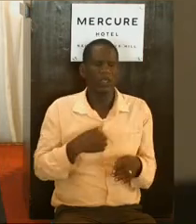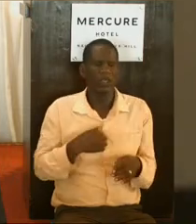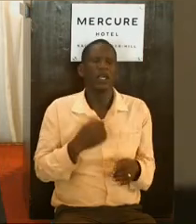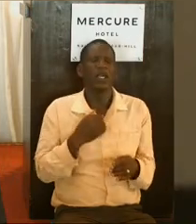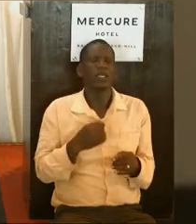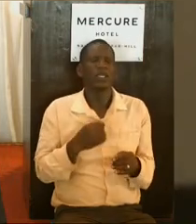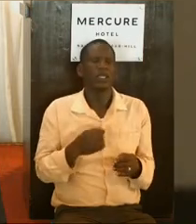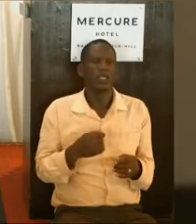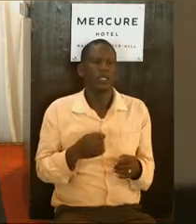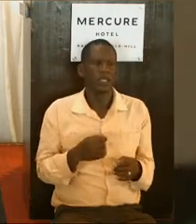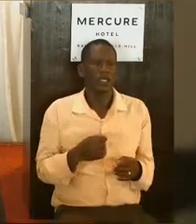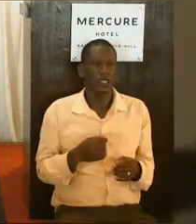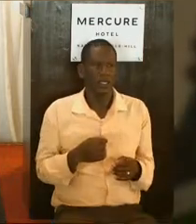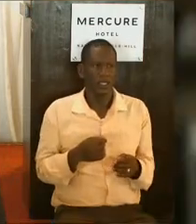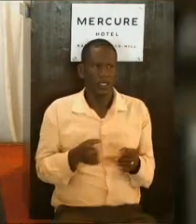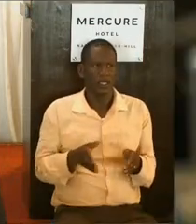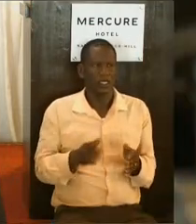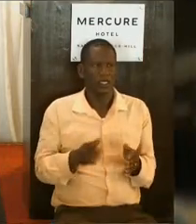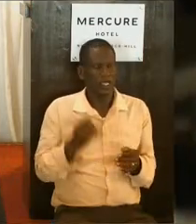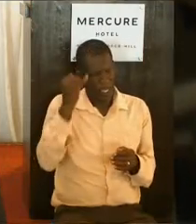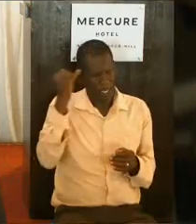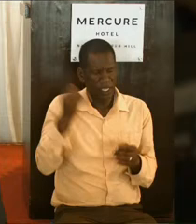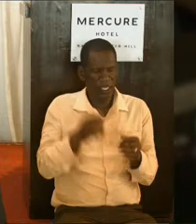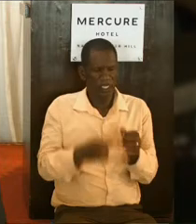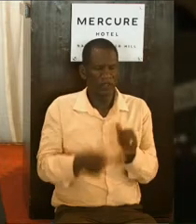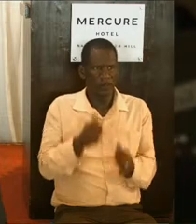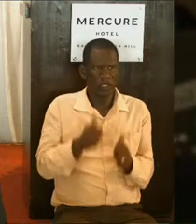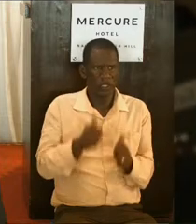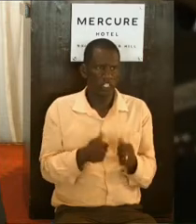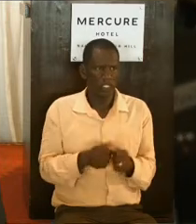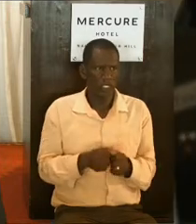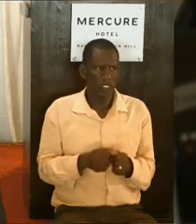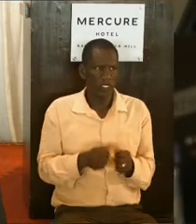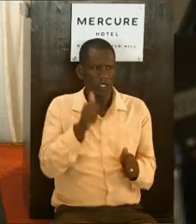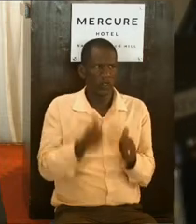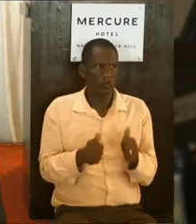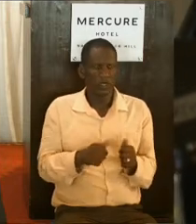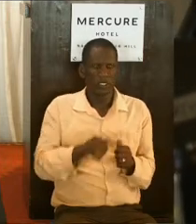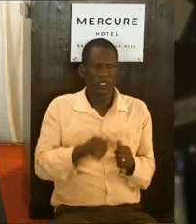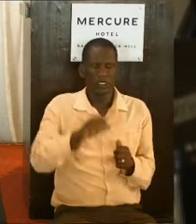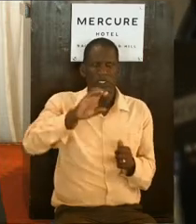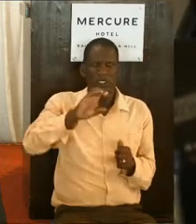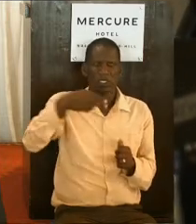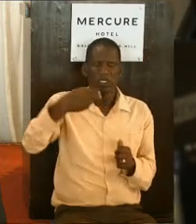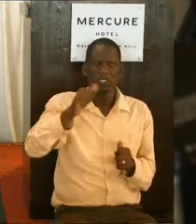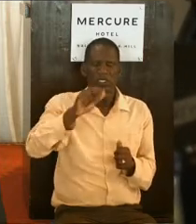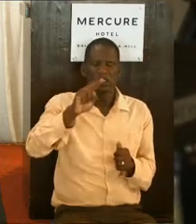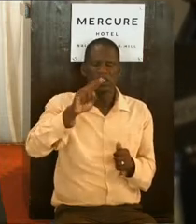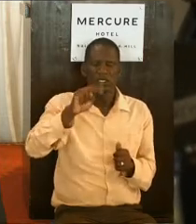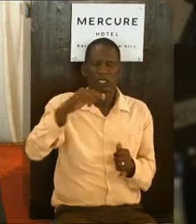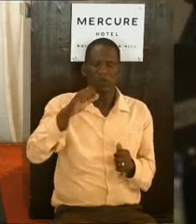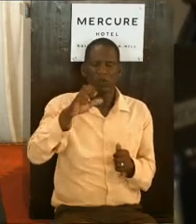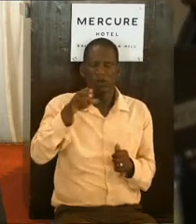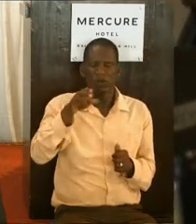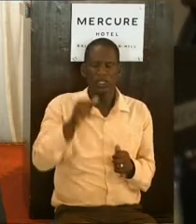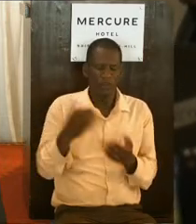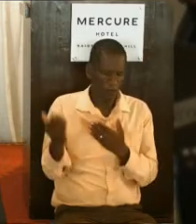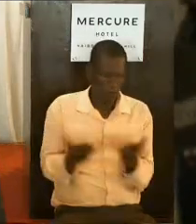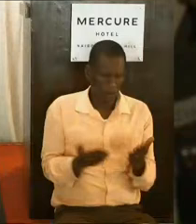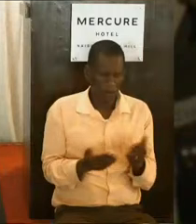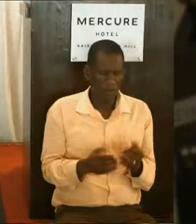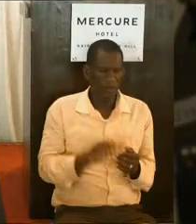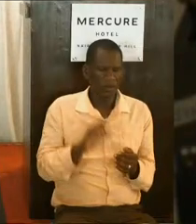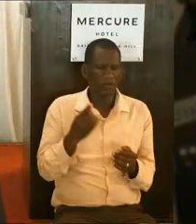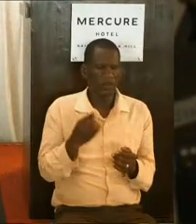like the the reflections that um changoni has bounced back to us he has such